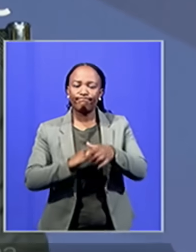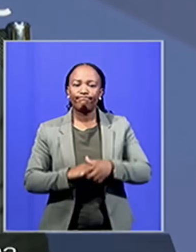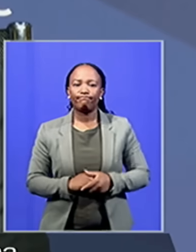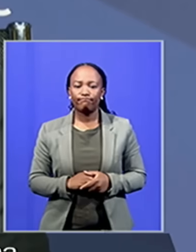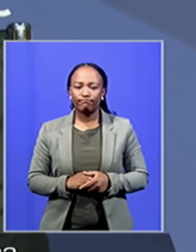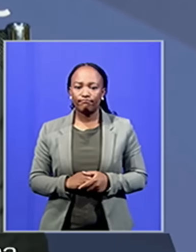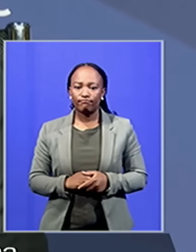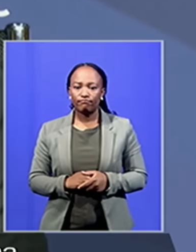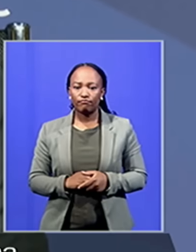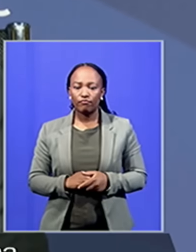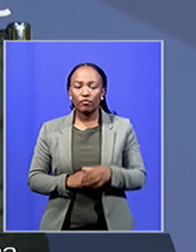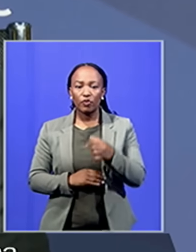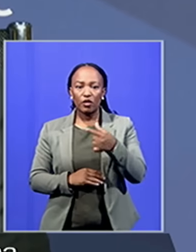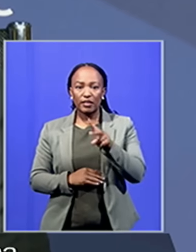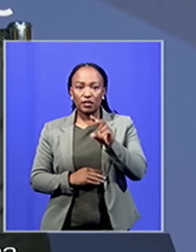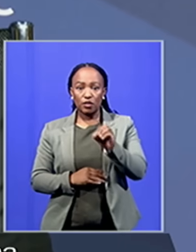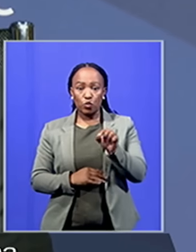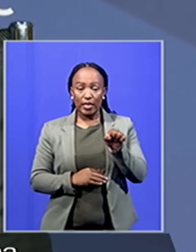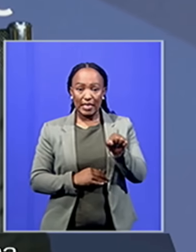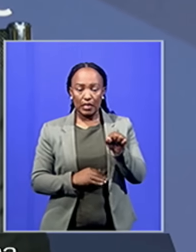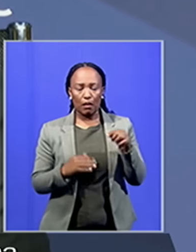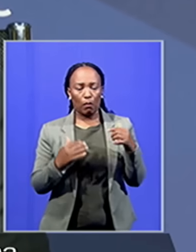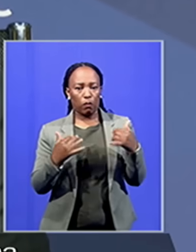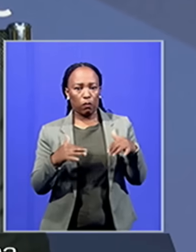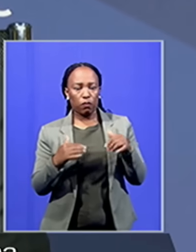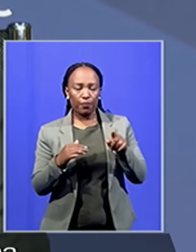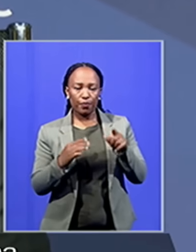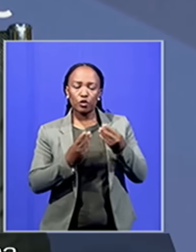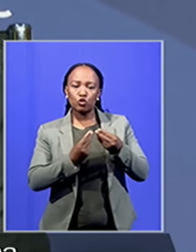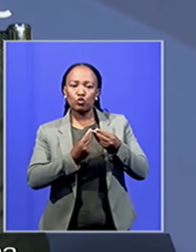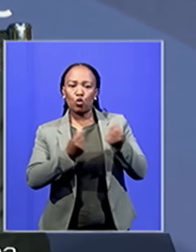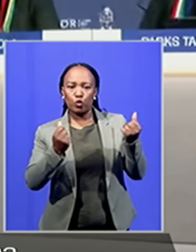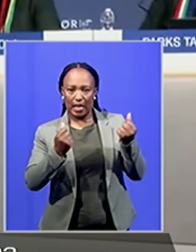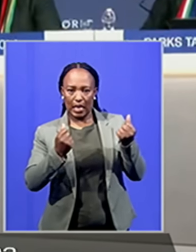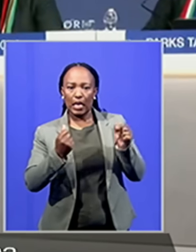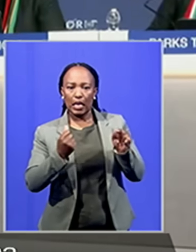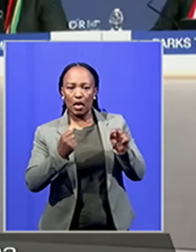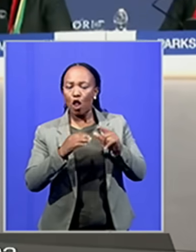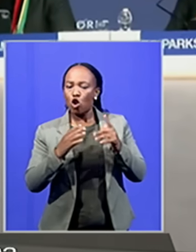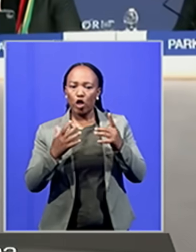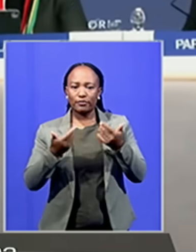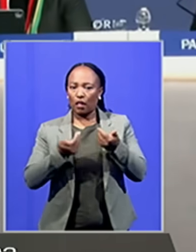Ensure that the G20 remained focused on solutions rather than divisions.